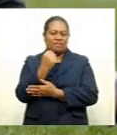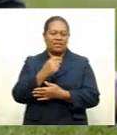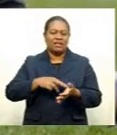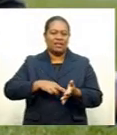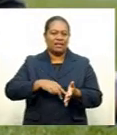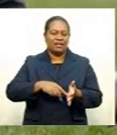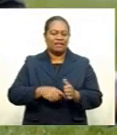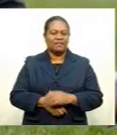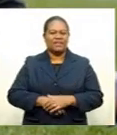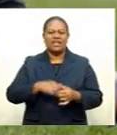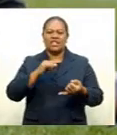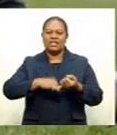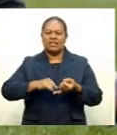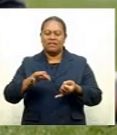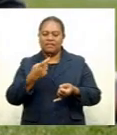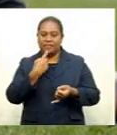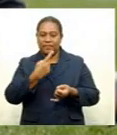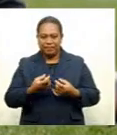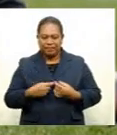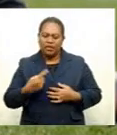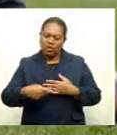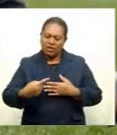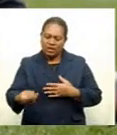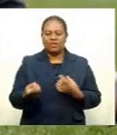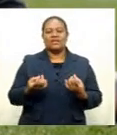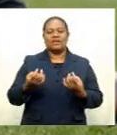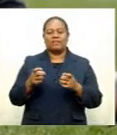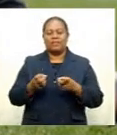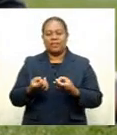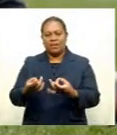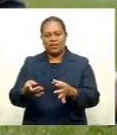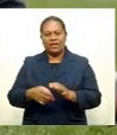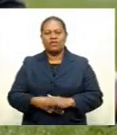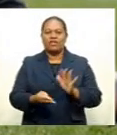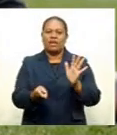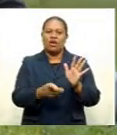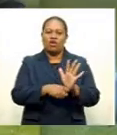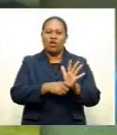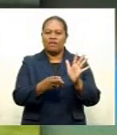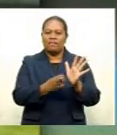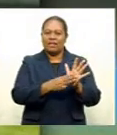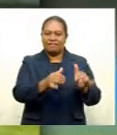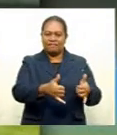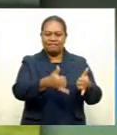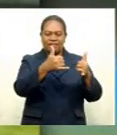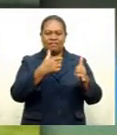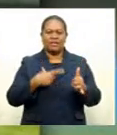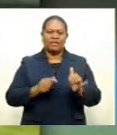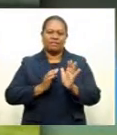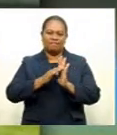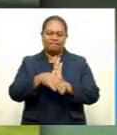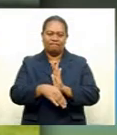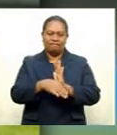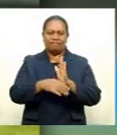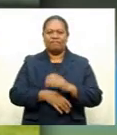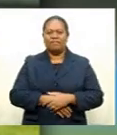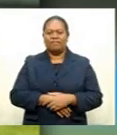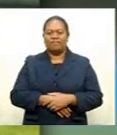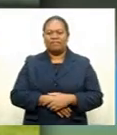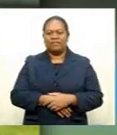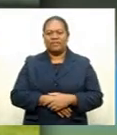Meanwhile, the Silktails are continuing their preparations for its next Ron Massey Cup match after losing to table leaders St.